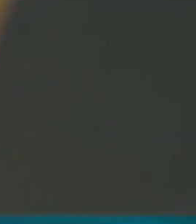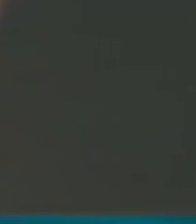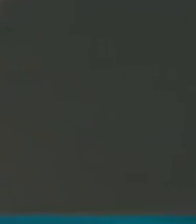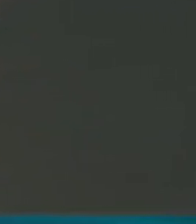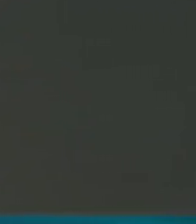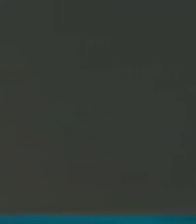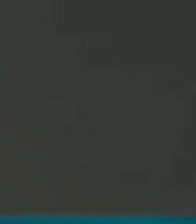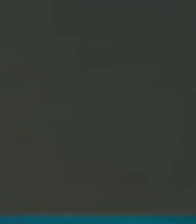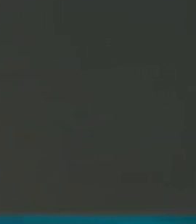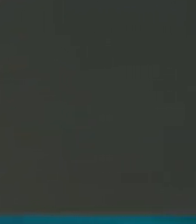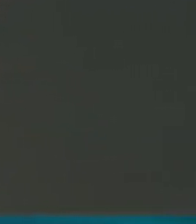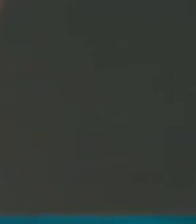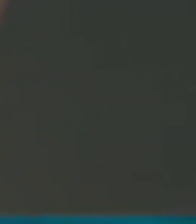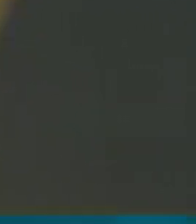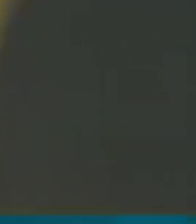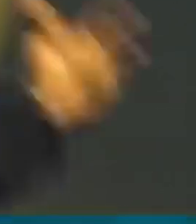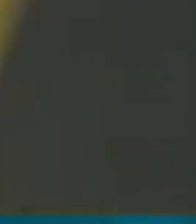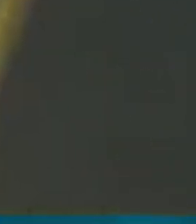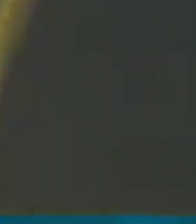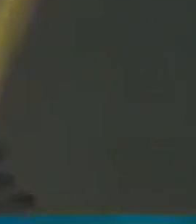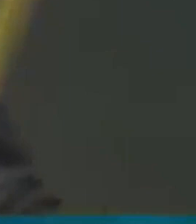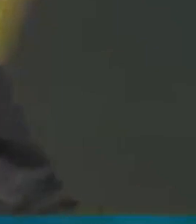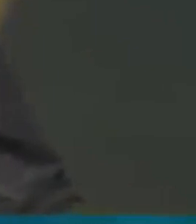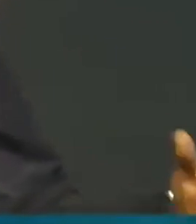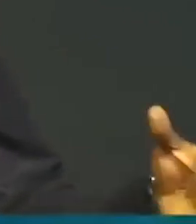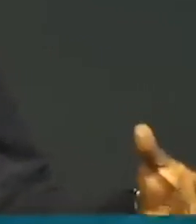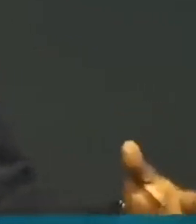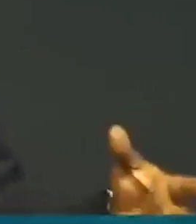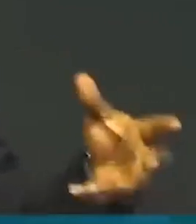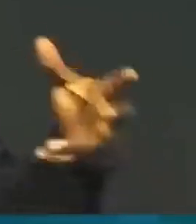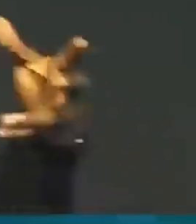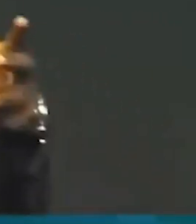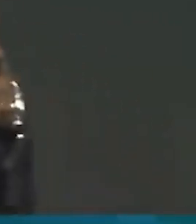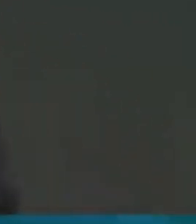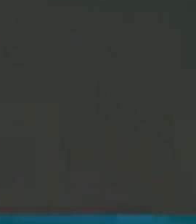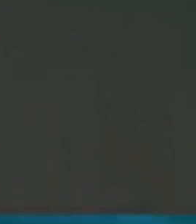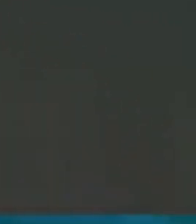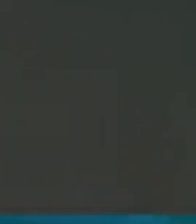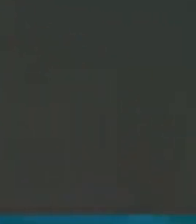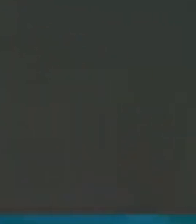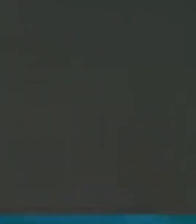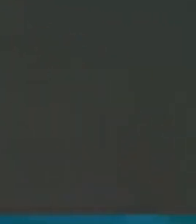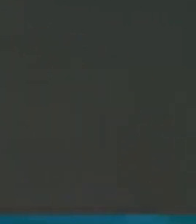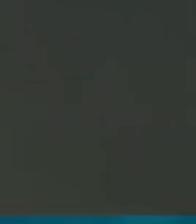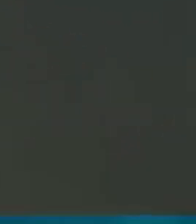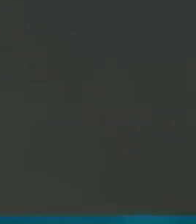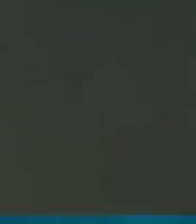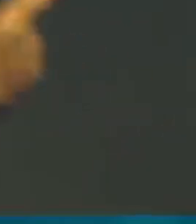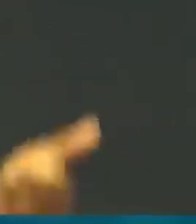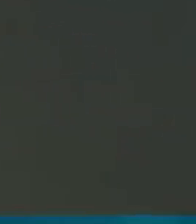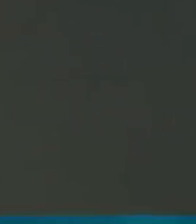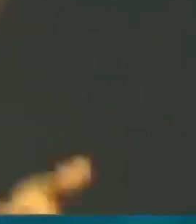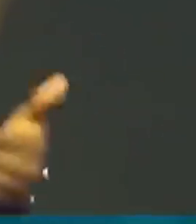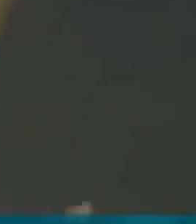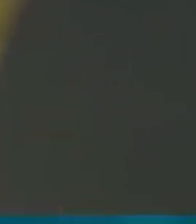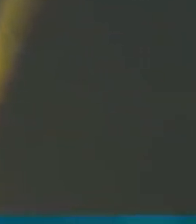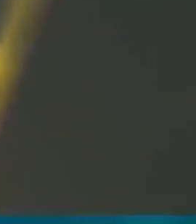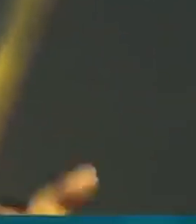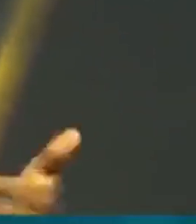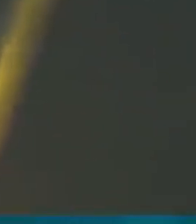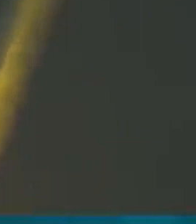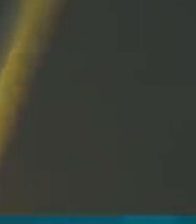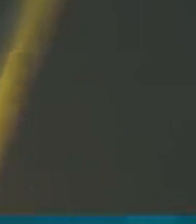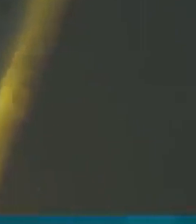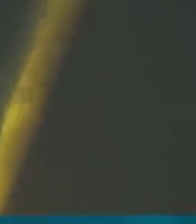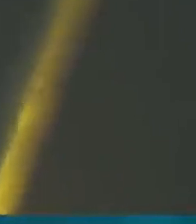spake. God who in sundry times and diverse manners spake in time past to the fathers by